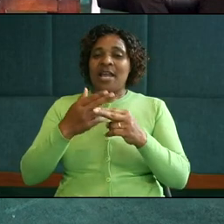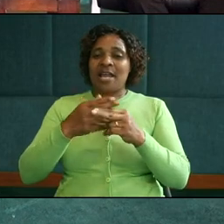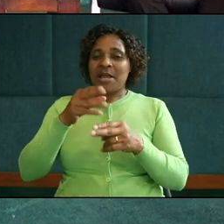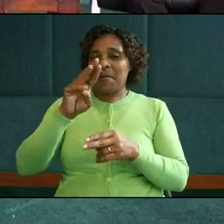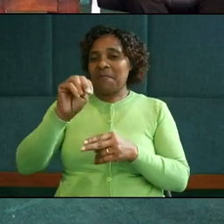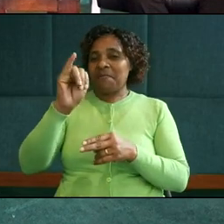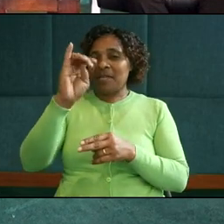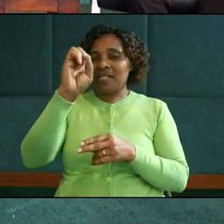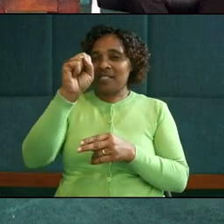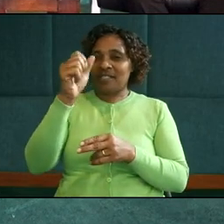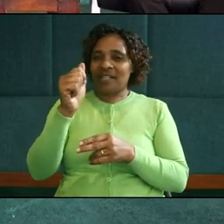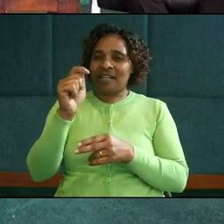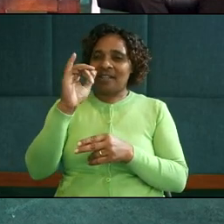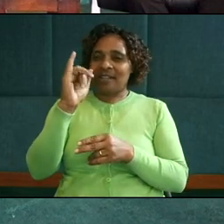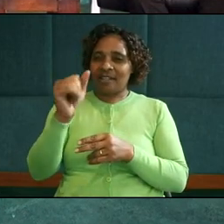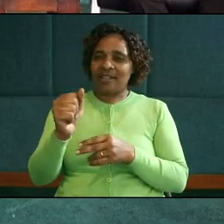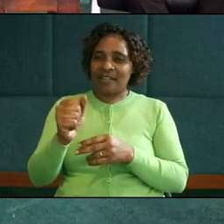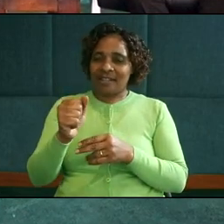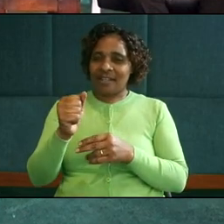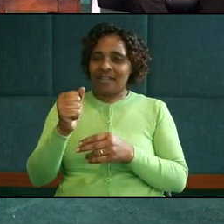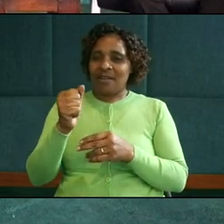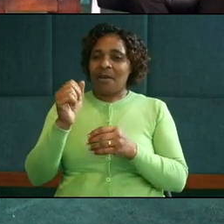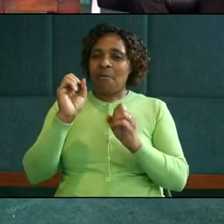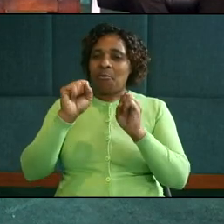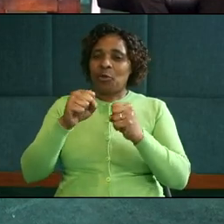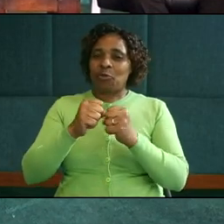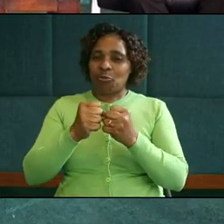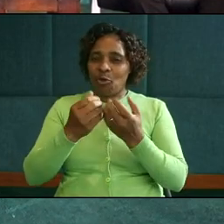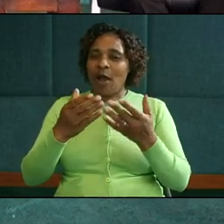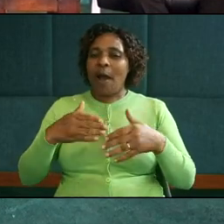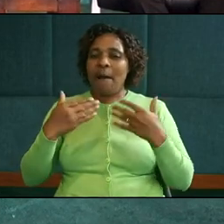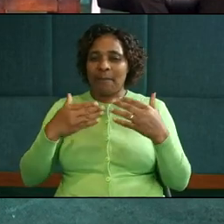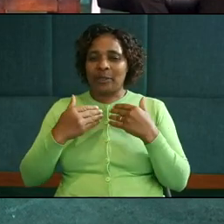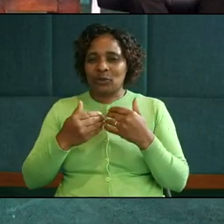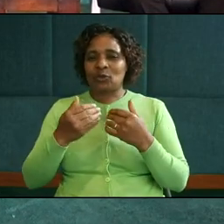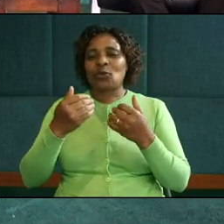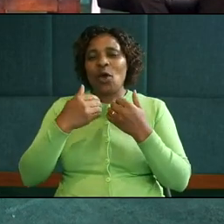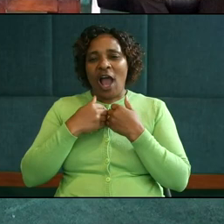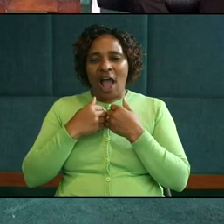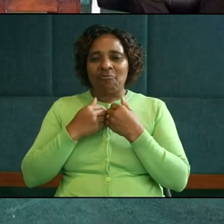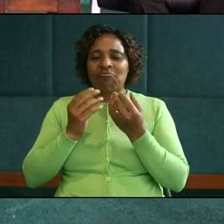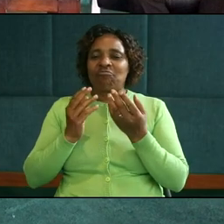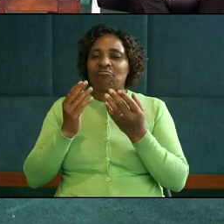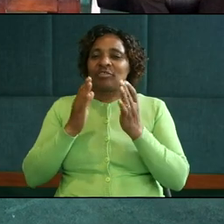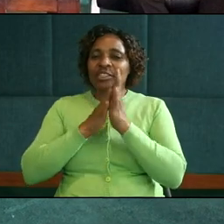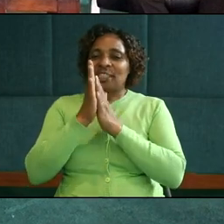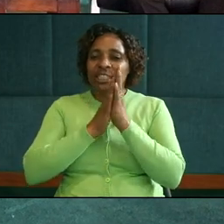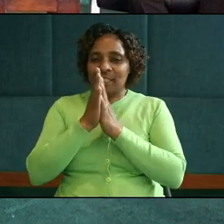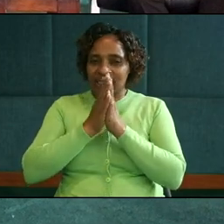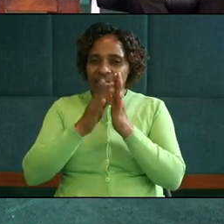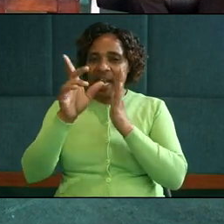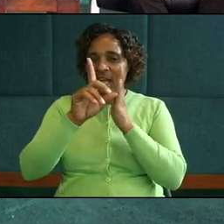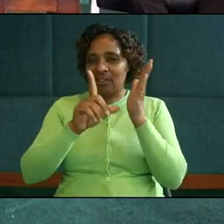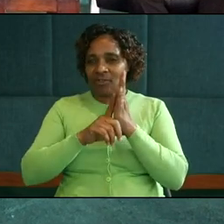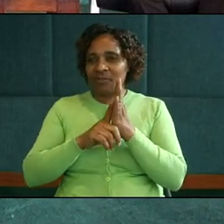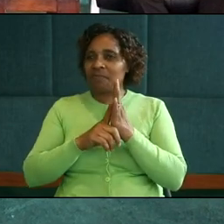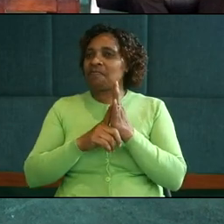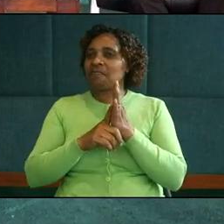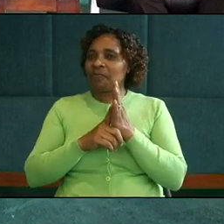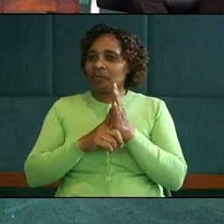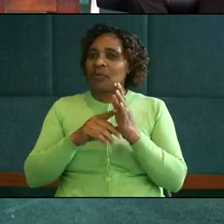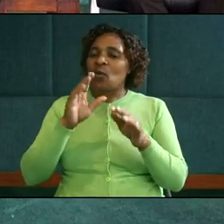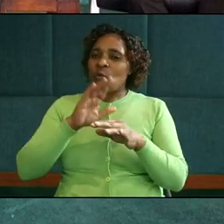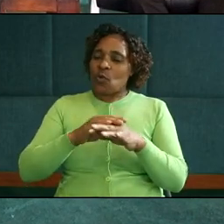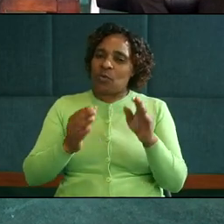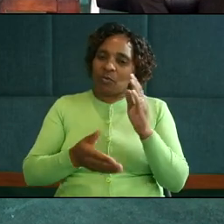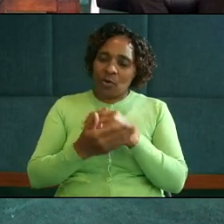Misati Nyambane, and I'd love for us to jump into this interesting lesson. Fantastic. Good morning,